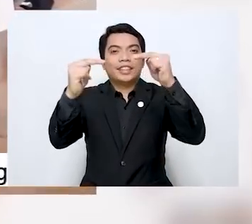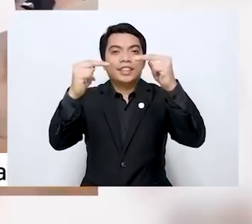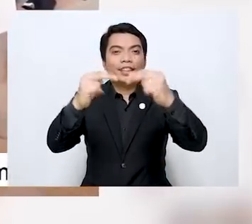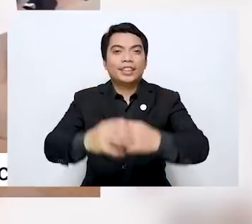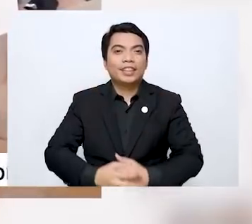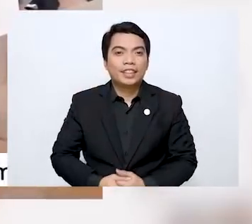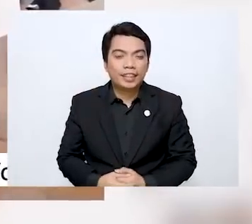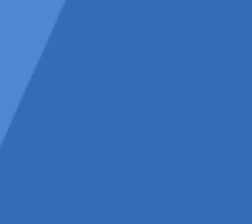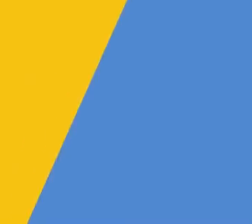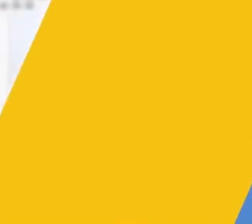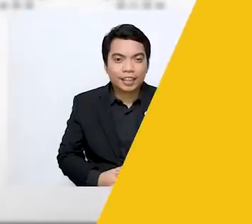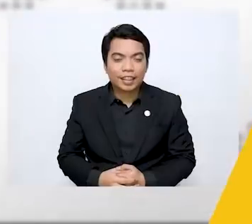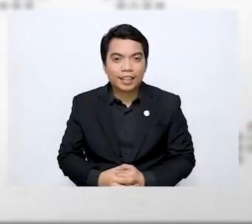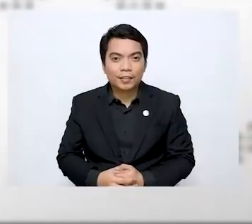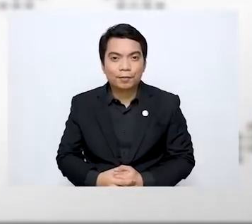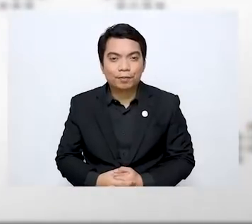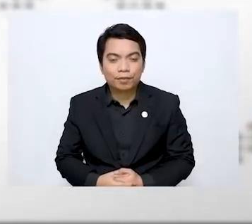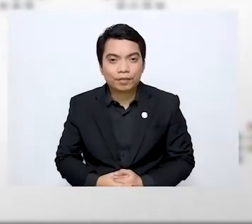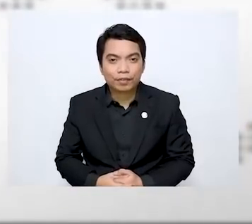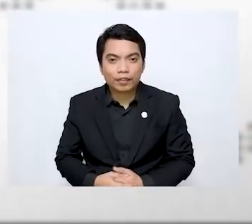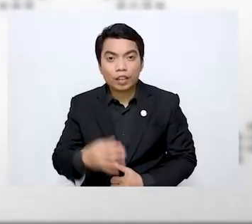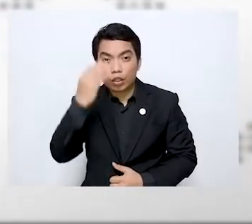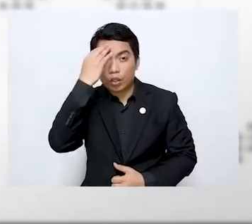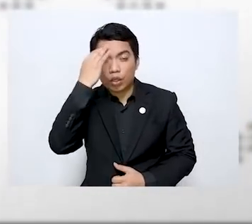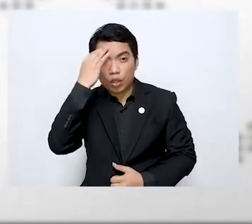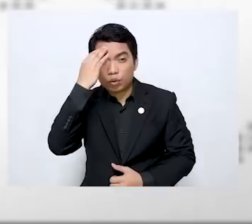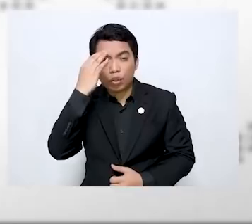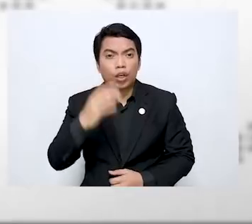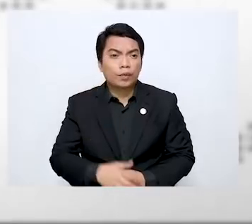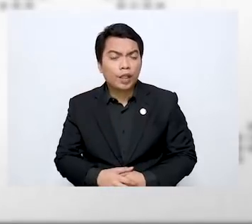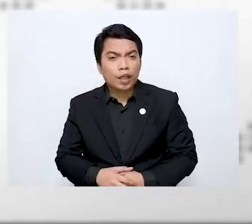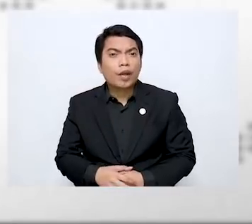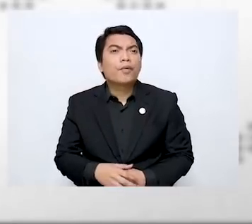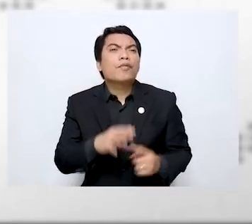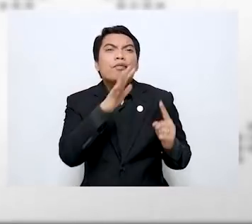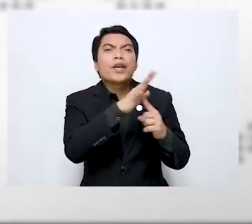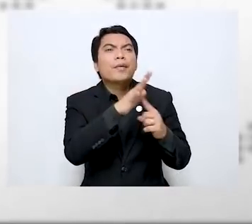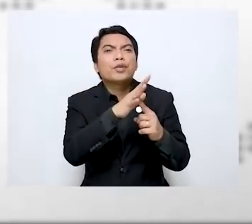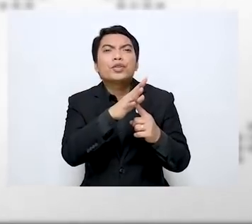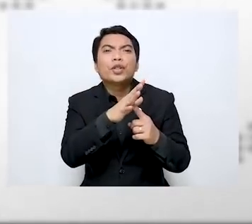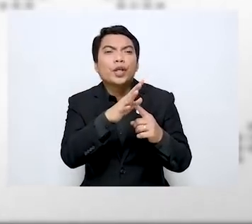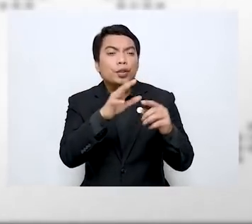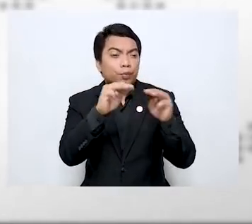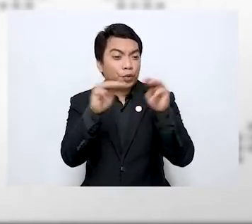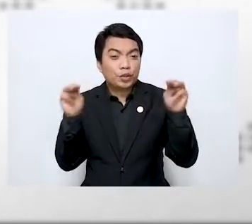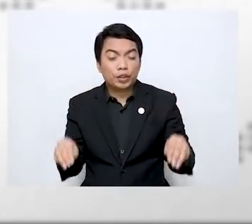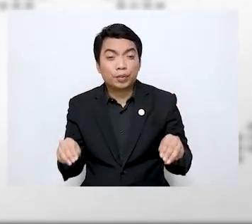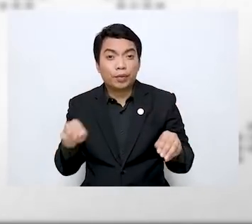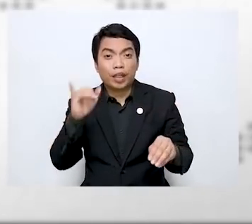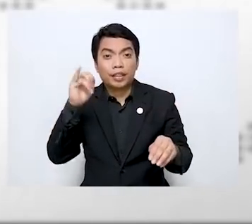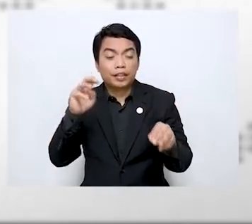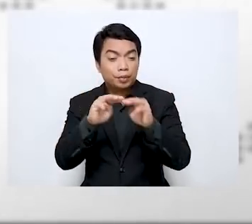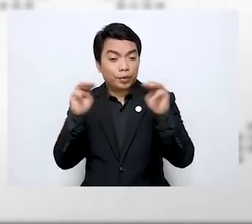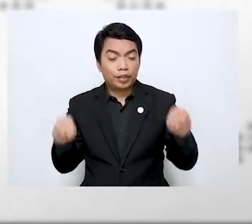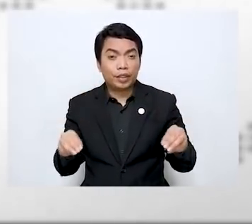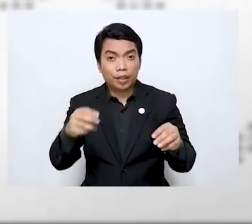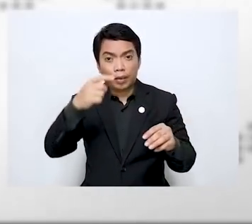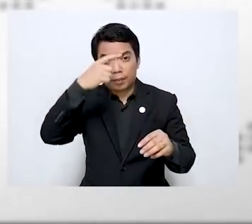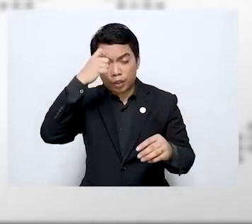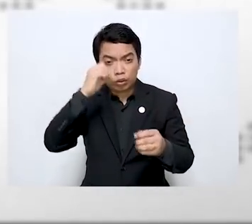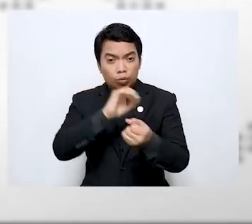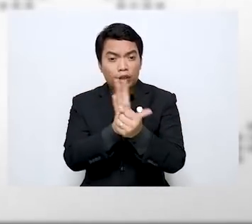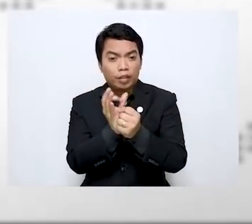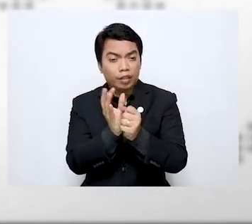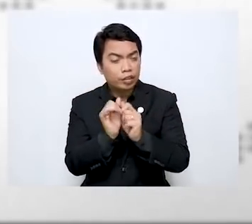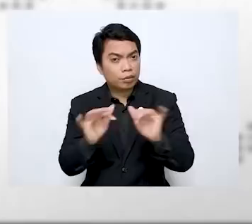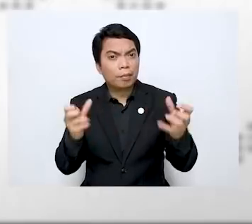Cristo News Network. Itinuturing na World Class Museum ang Iglesia Ni Cristo Museum. Dahil sa pandemya, marami